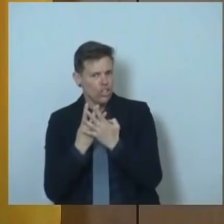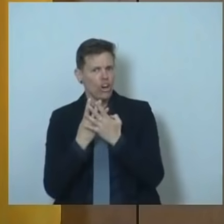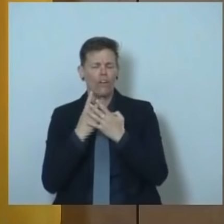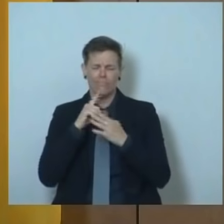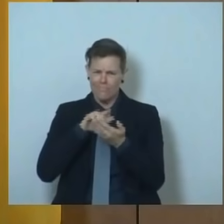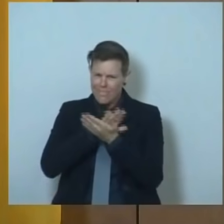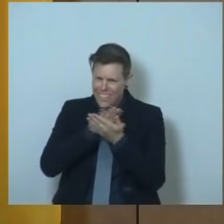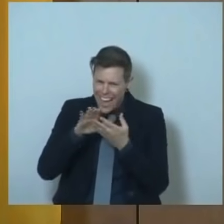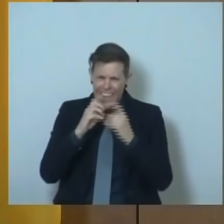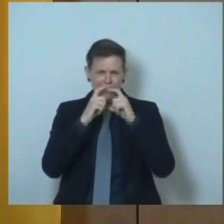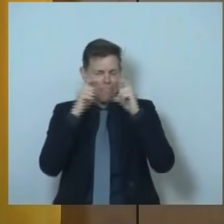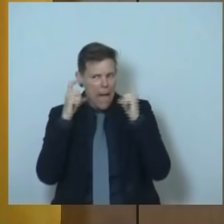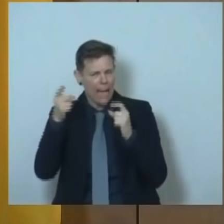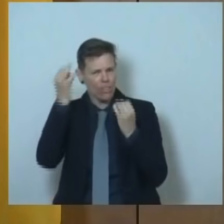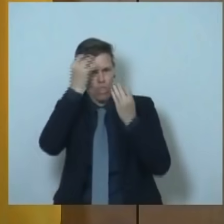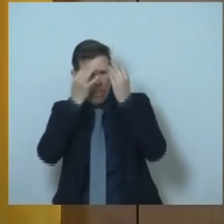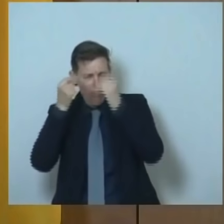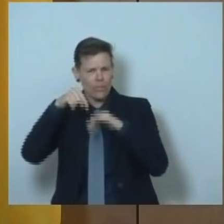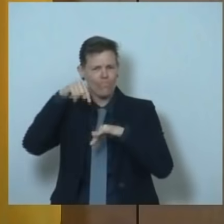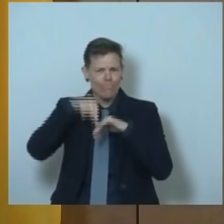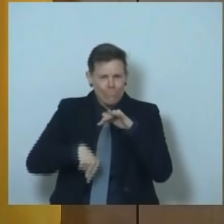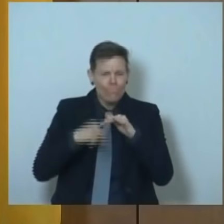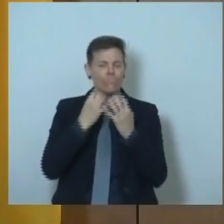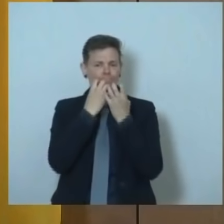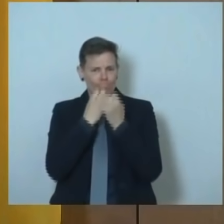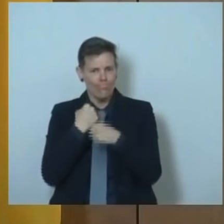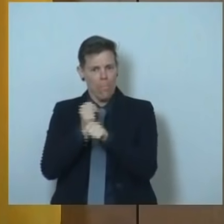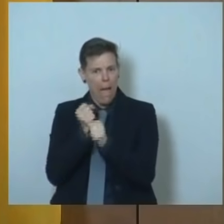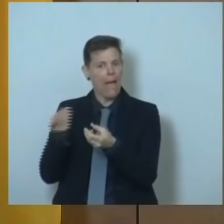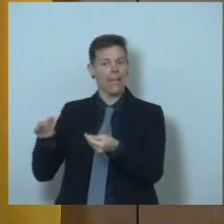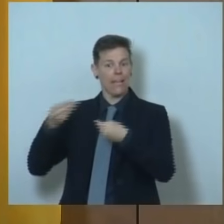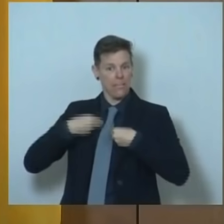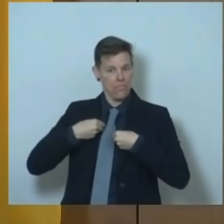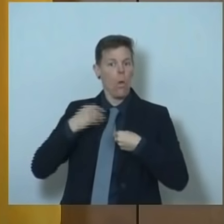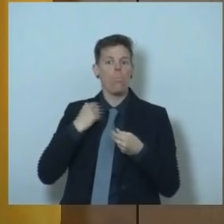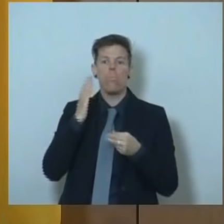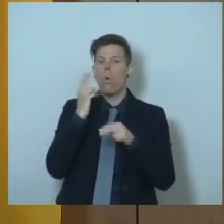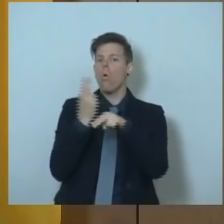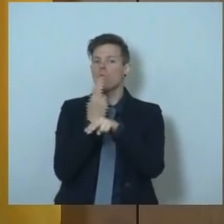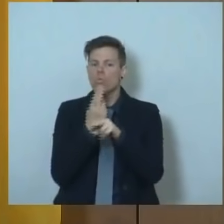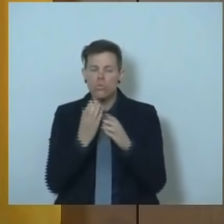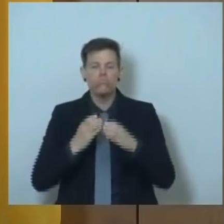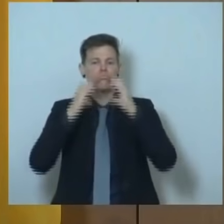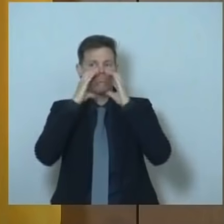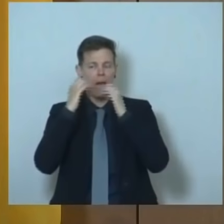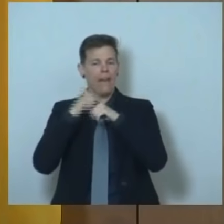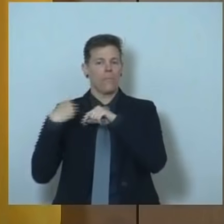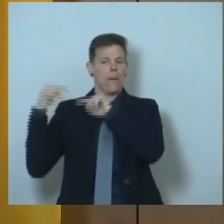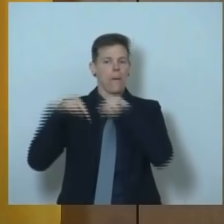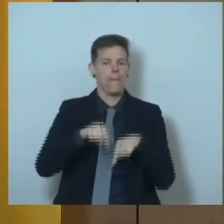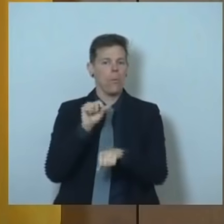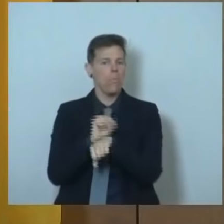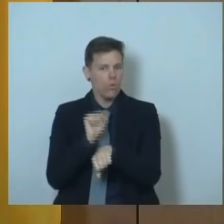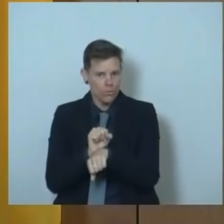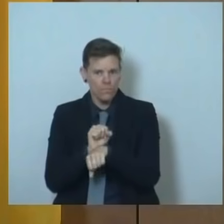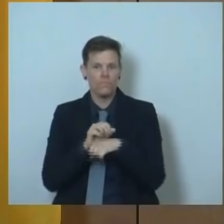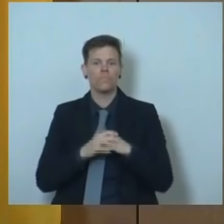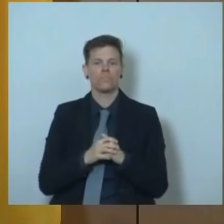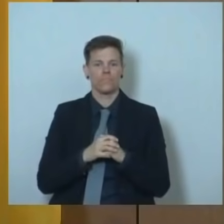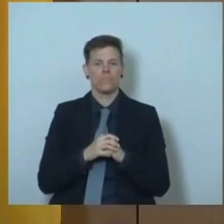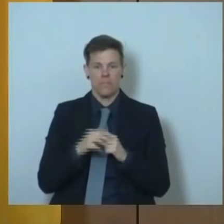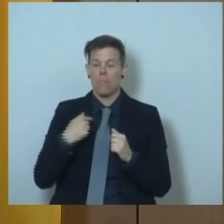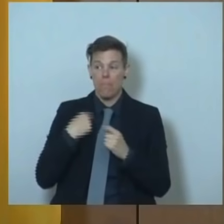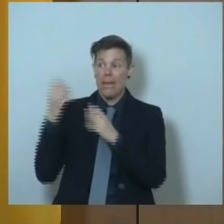grateful. And for all the people, I'm going to try to wear one each time we come. We donate as many as we can, and it also